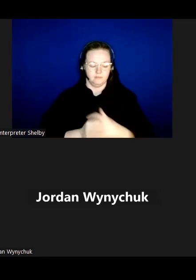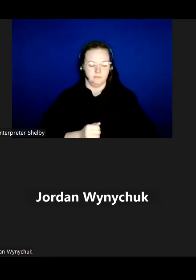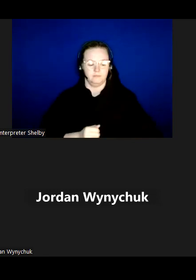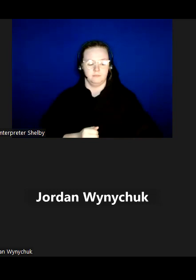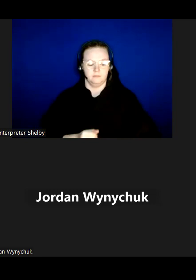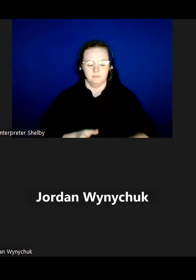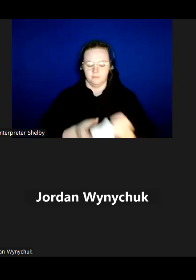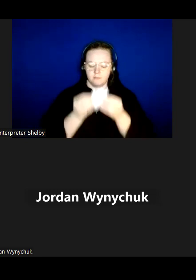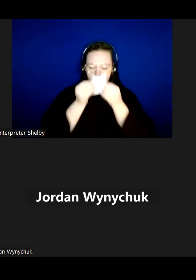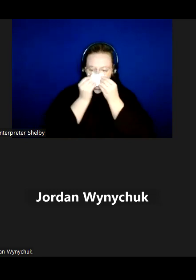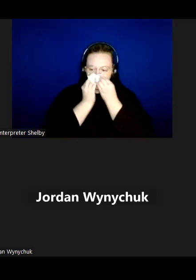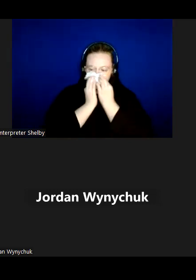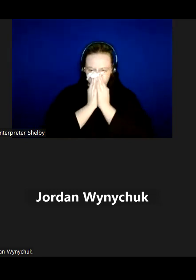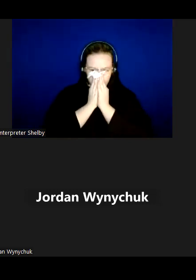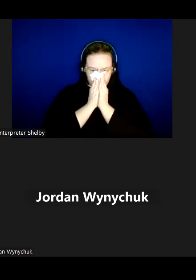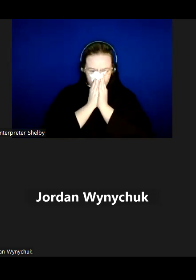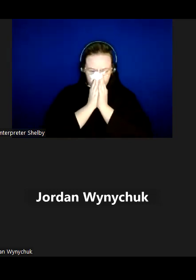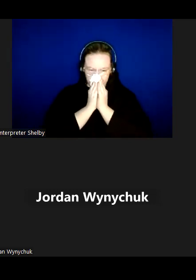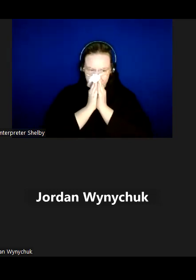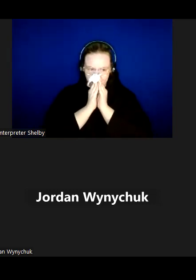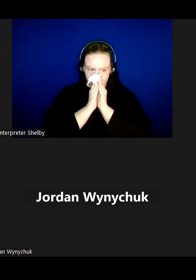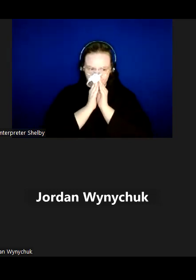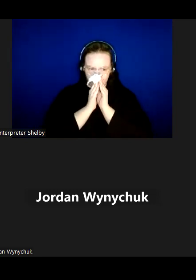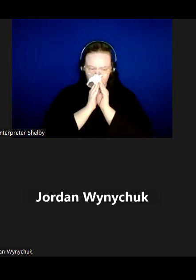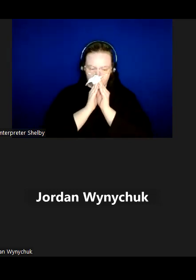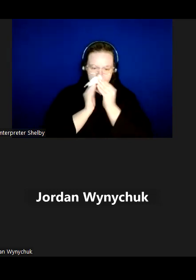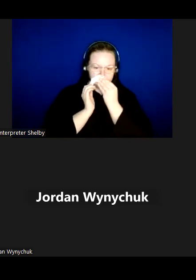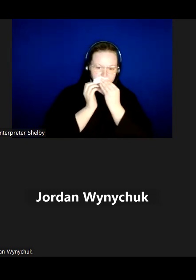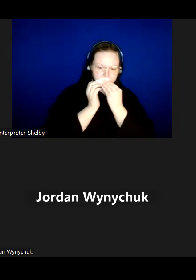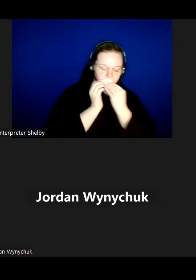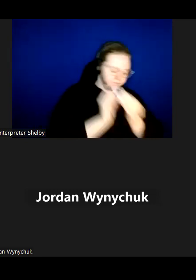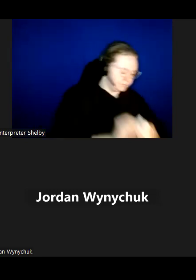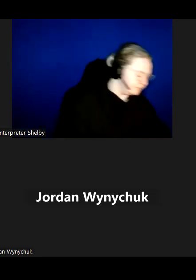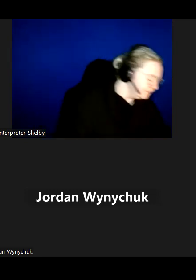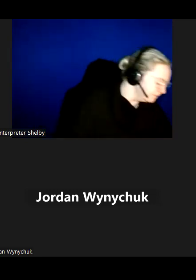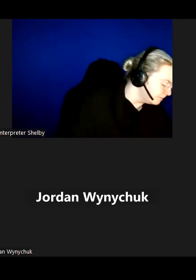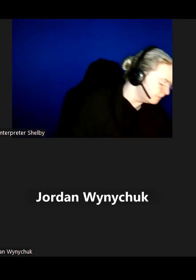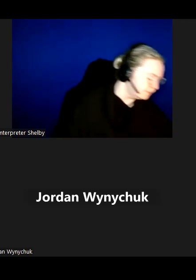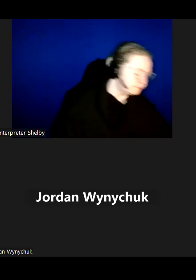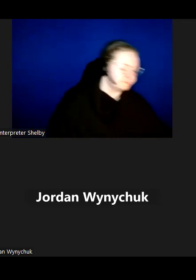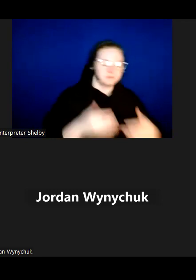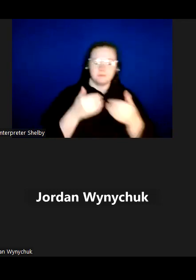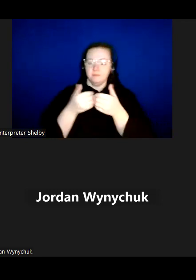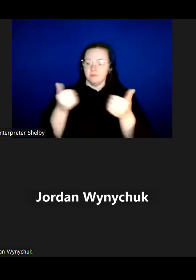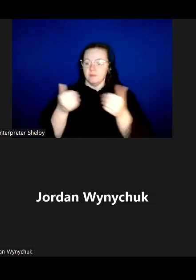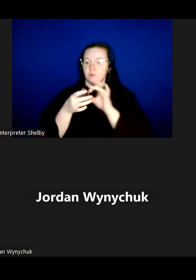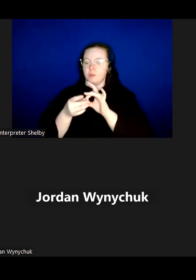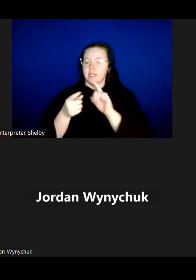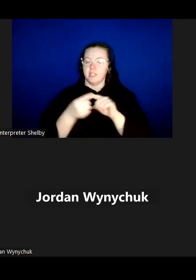it's pretty much identical for non-married and married couples. The big difference between the two is the end